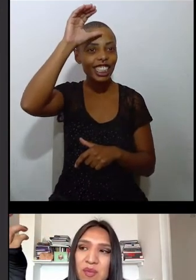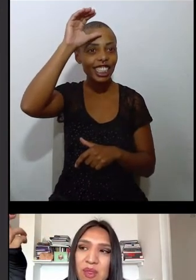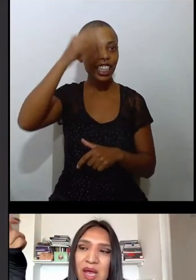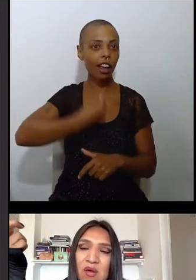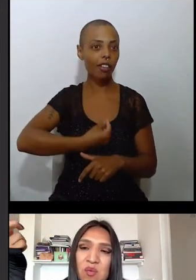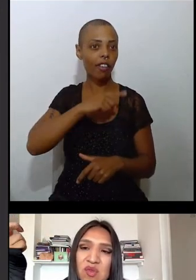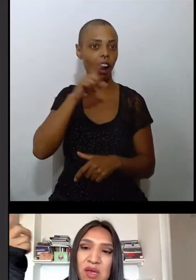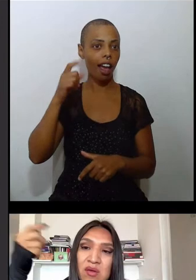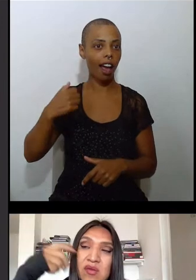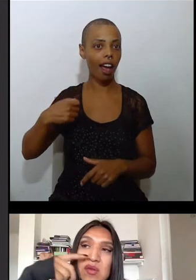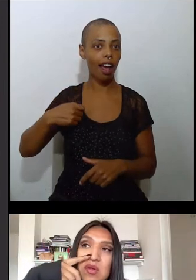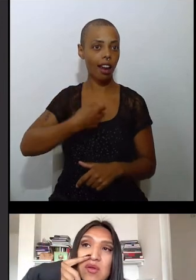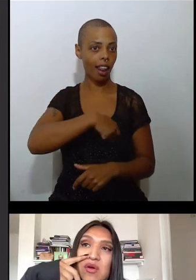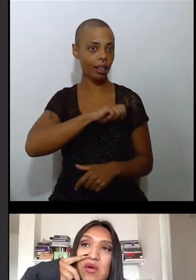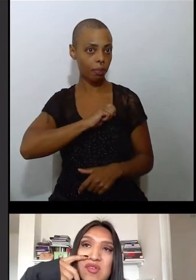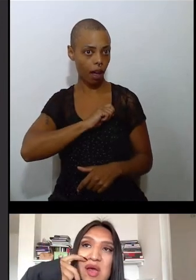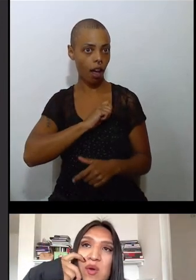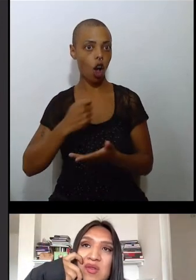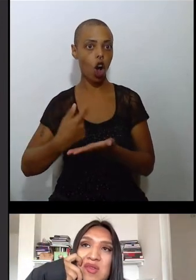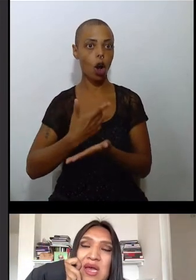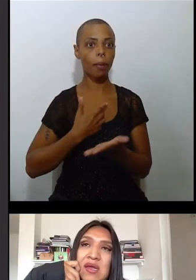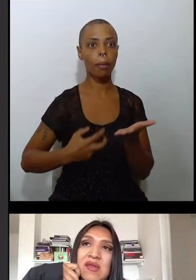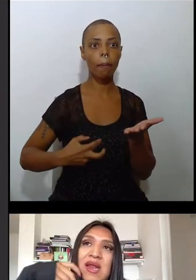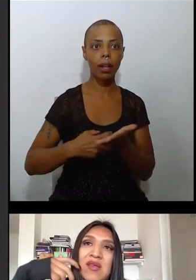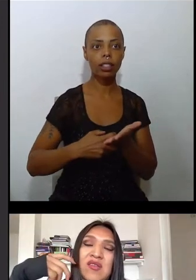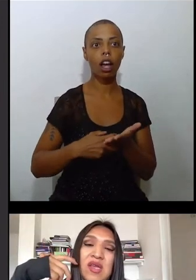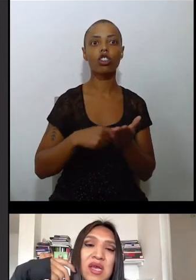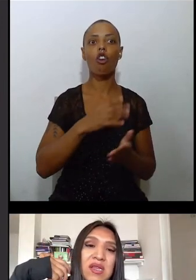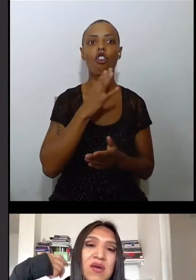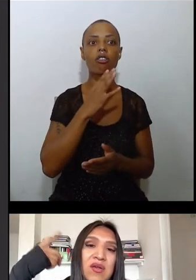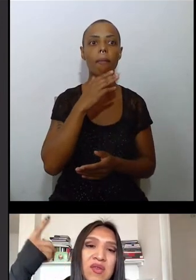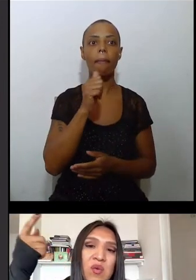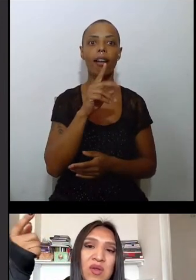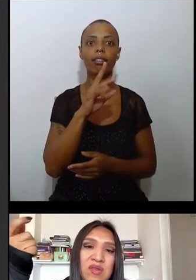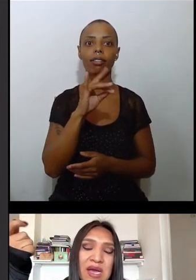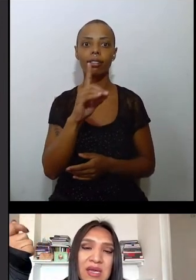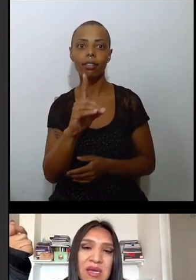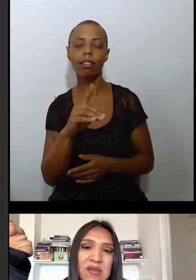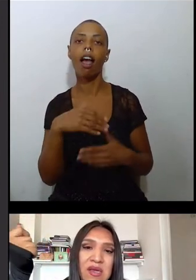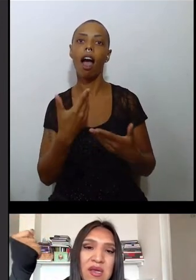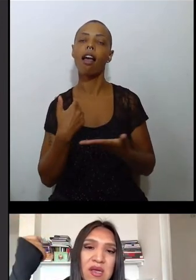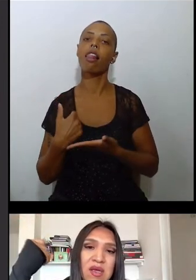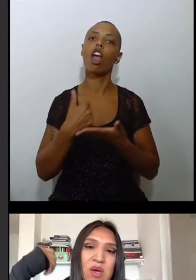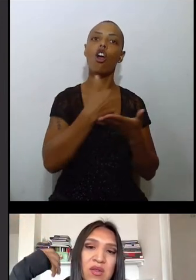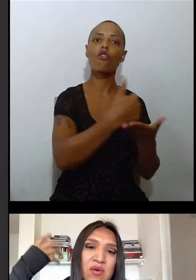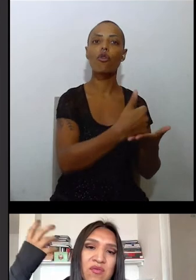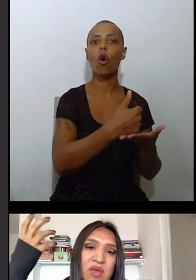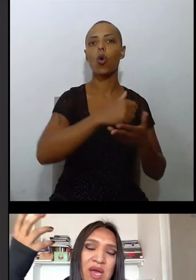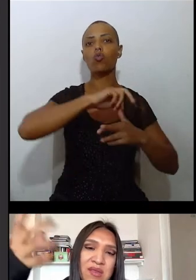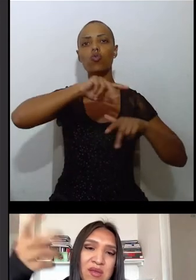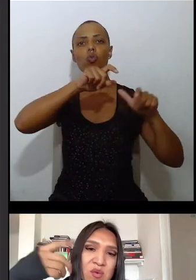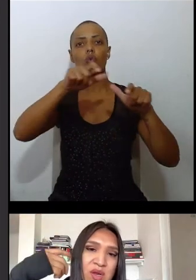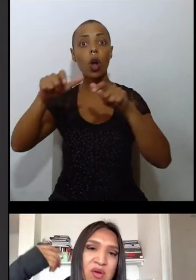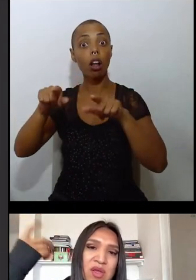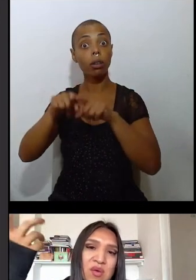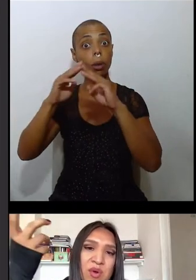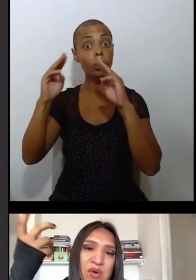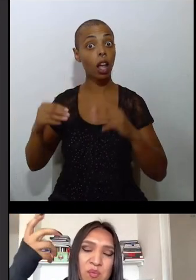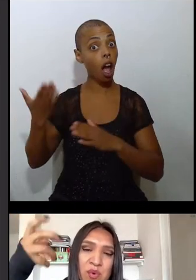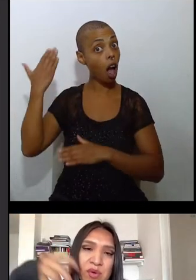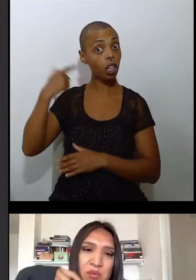I would travel to Spain to Madrid and I visited museums